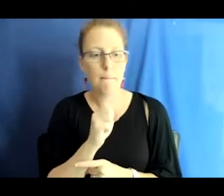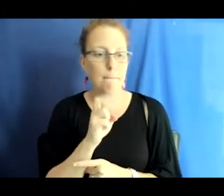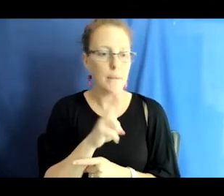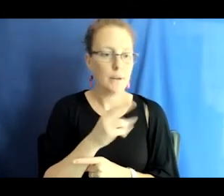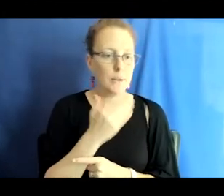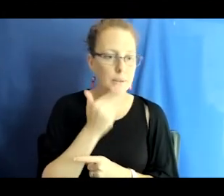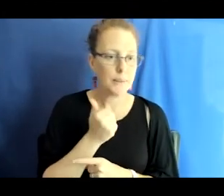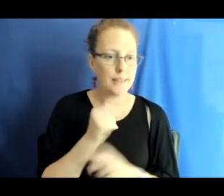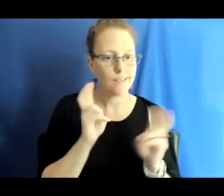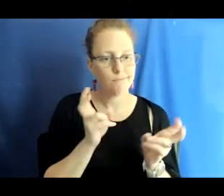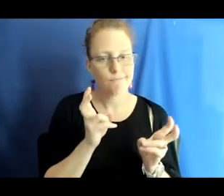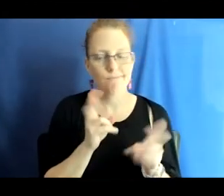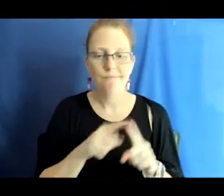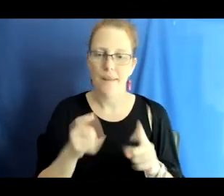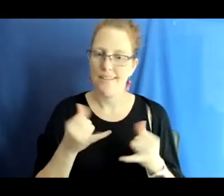Yeah.